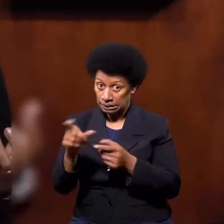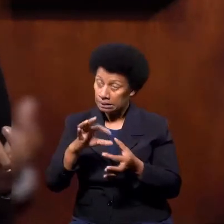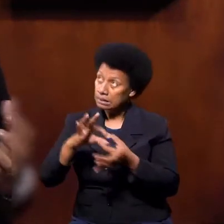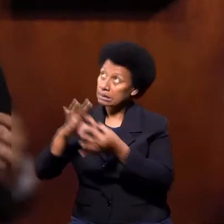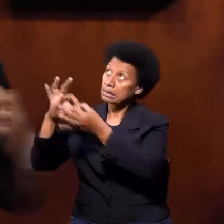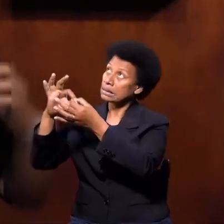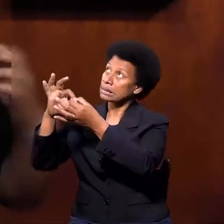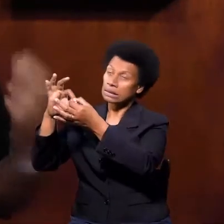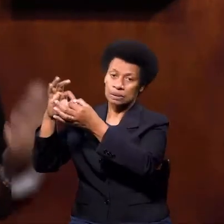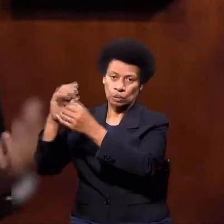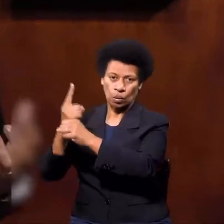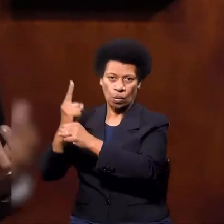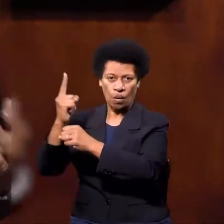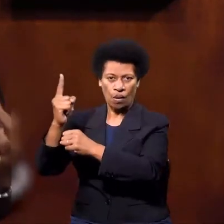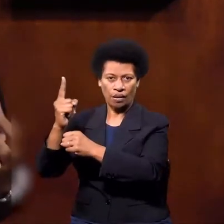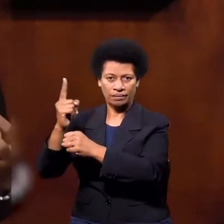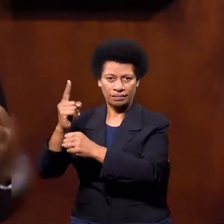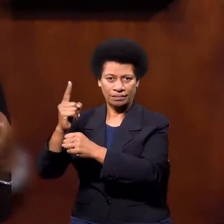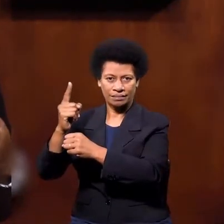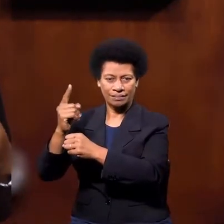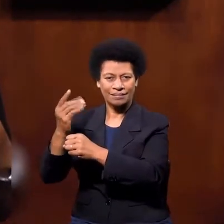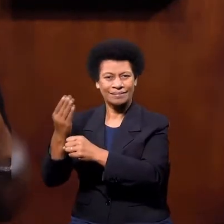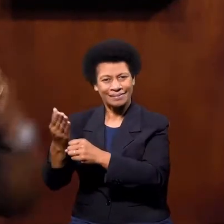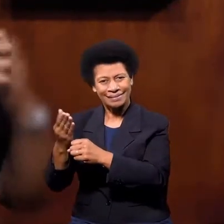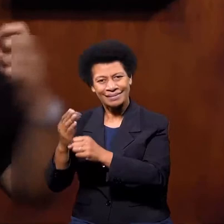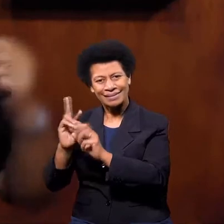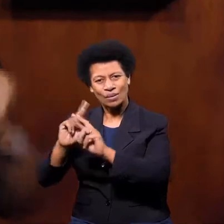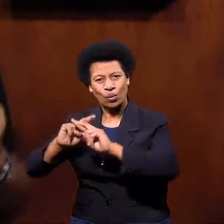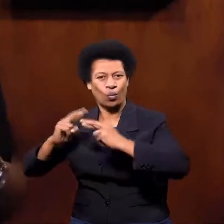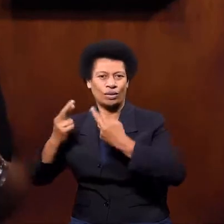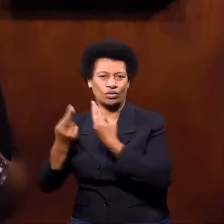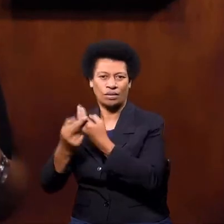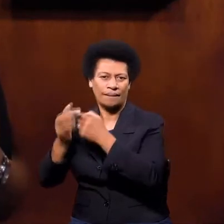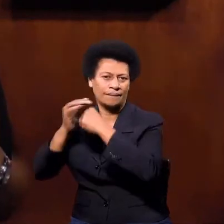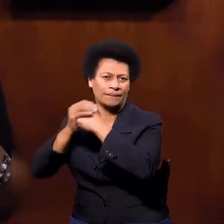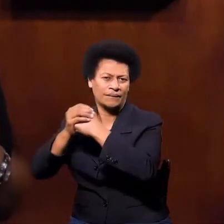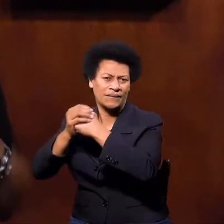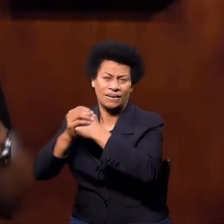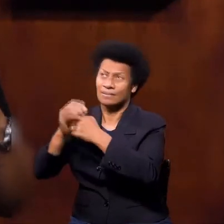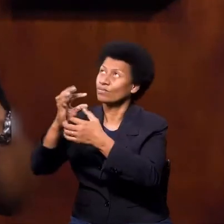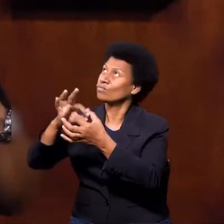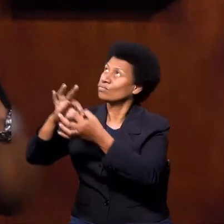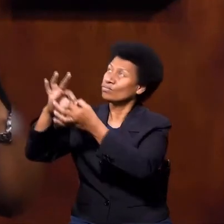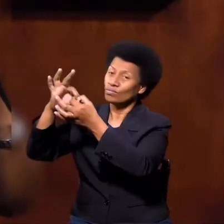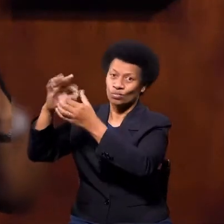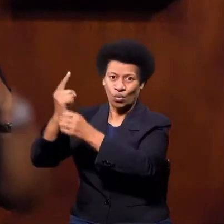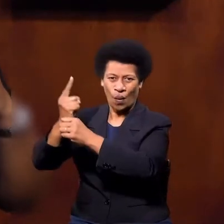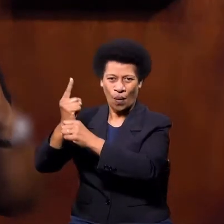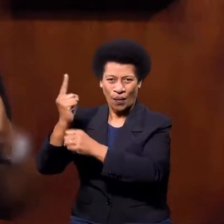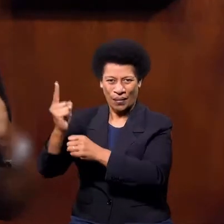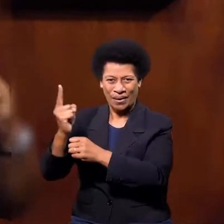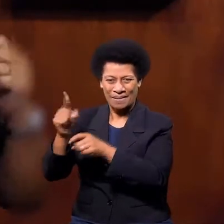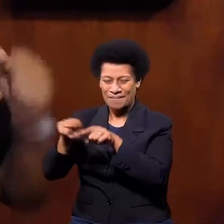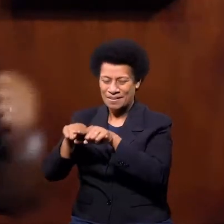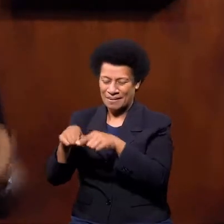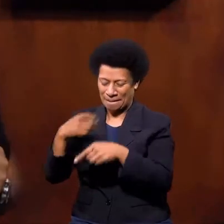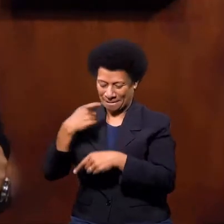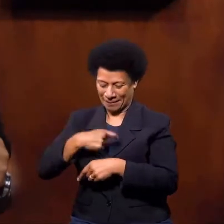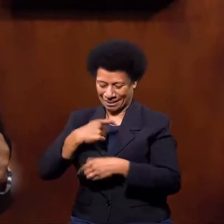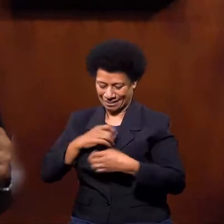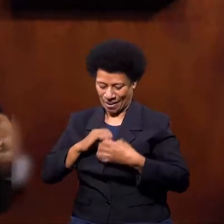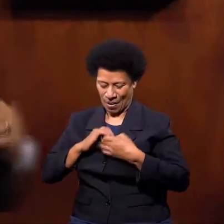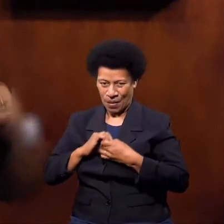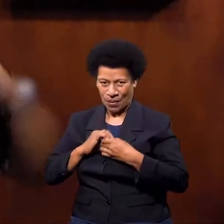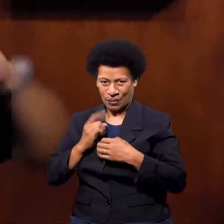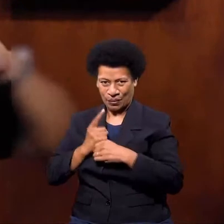God rather than as a group. You know, it makes people take possession. Make them see their God as a personal